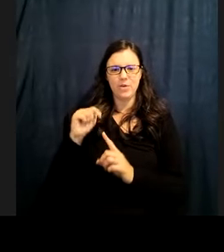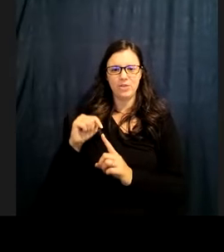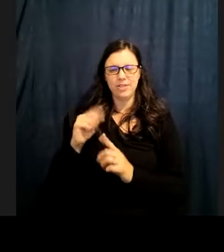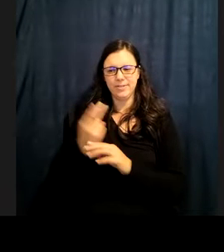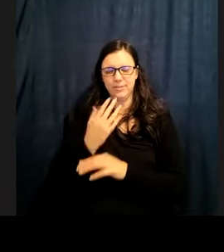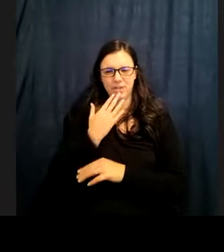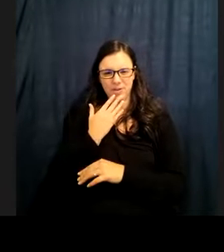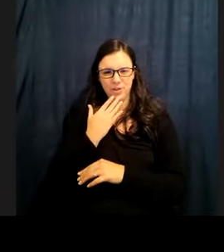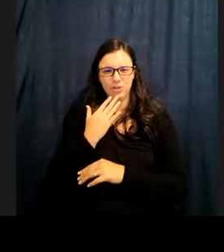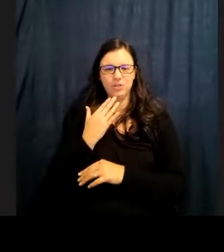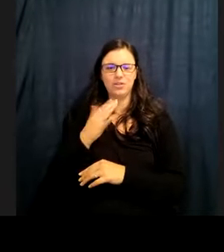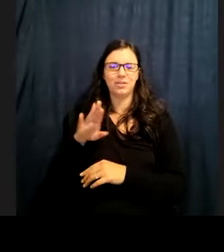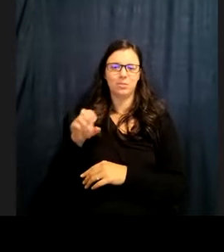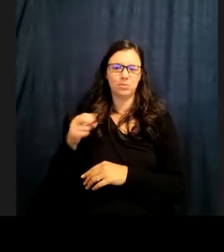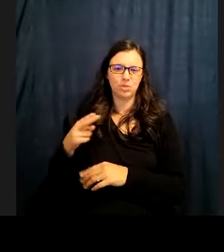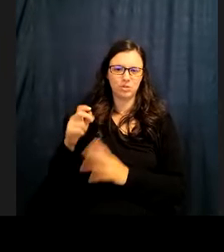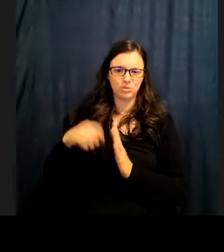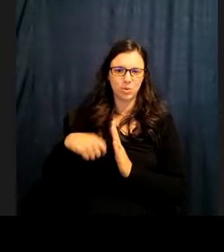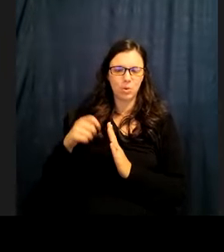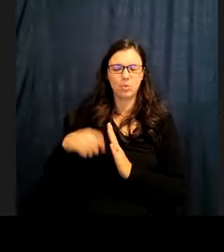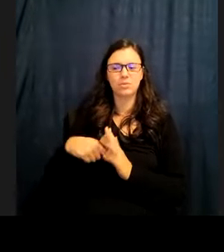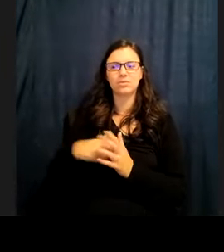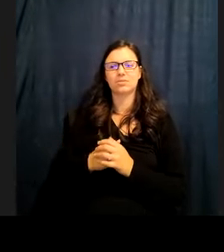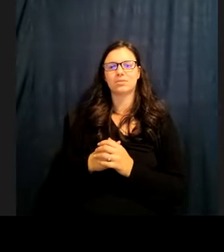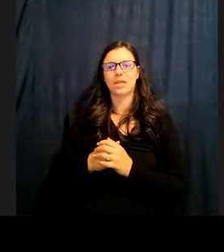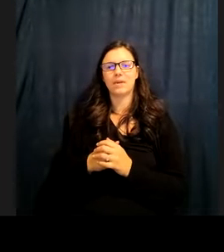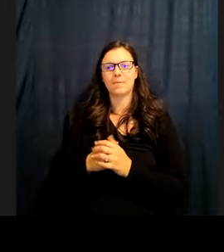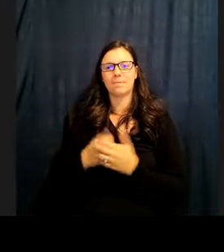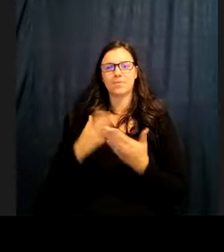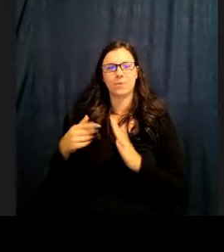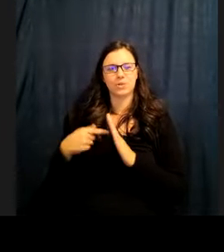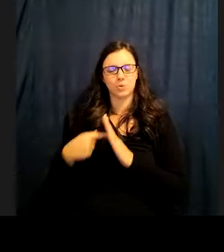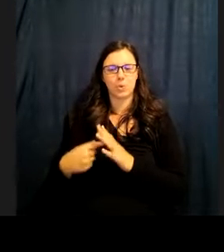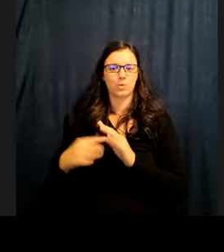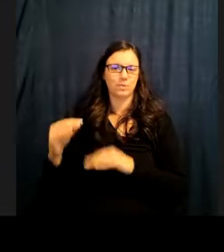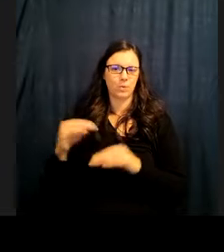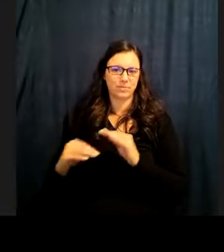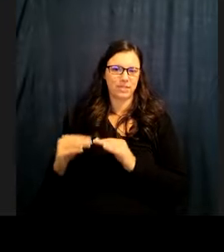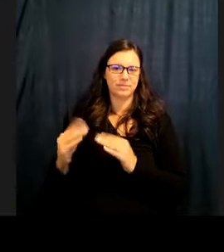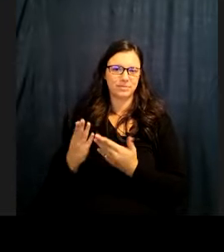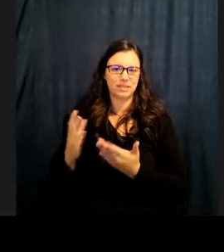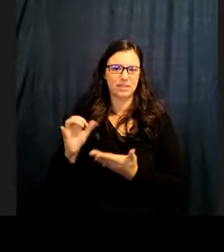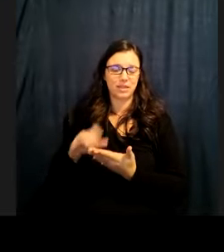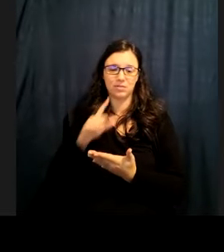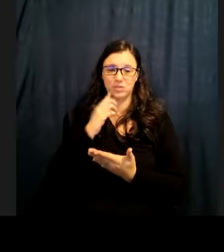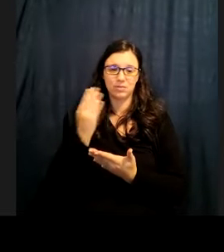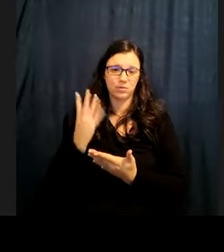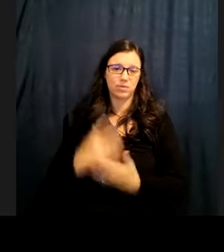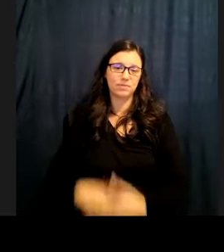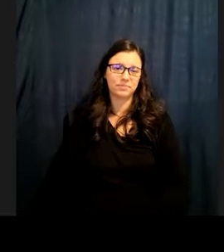and brushstrokes and showed the movement and things. They're beautiful.